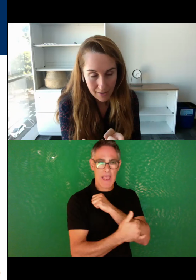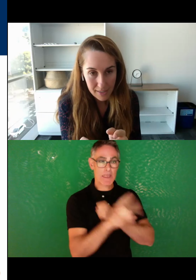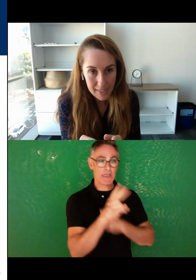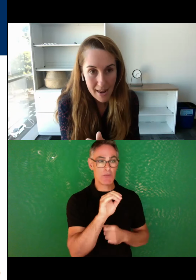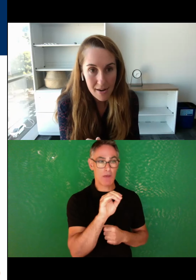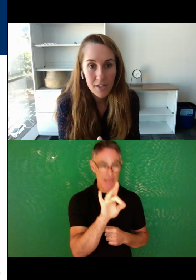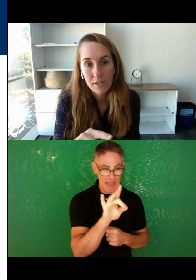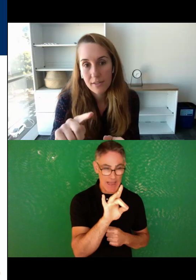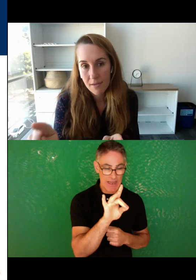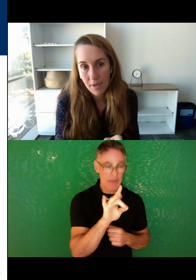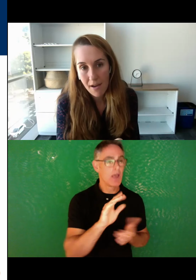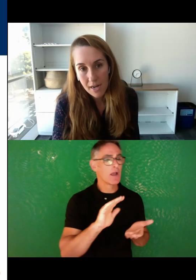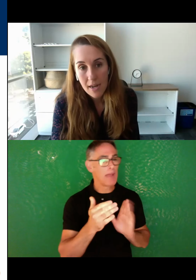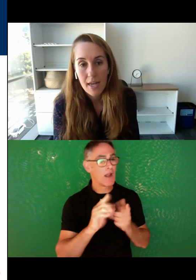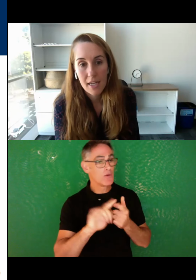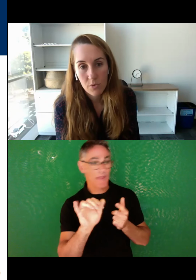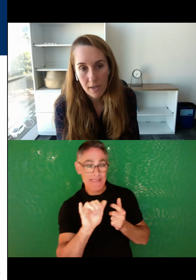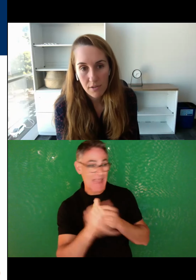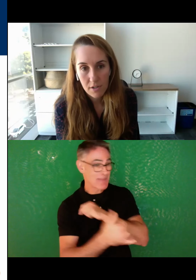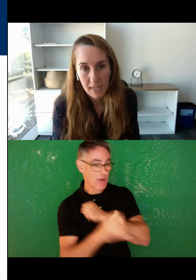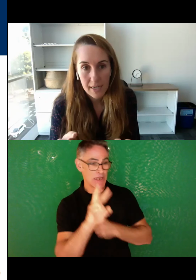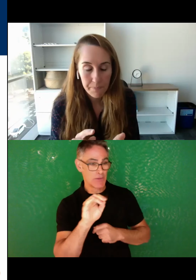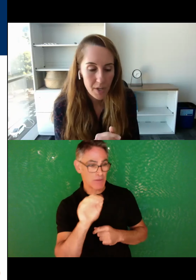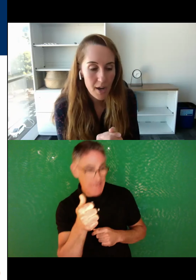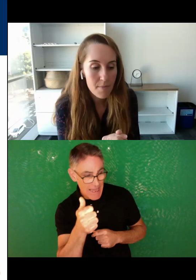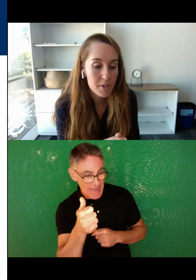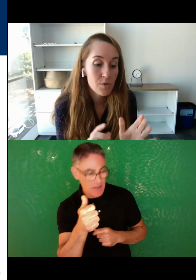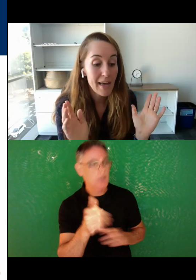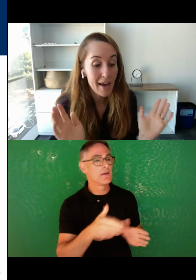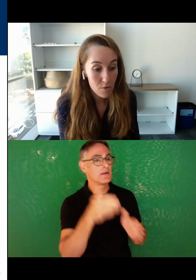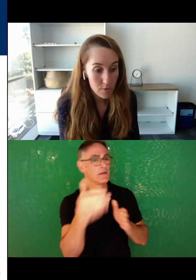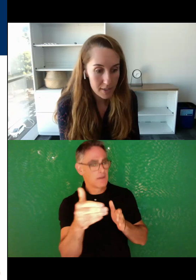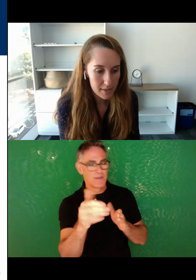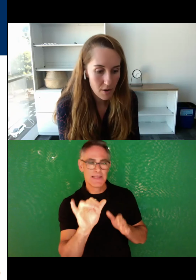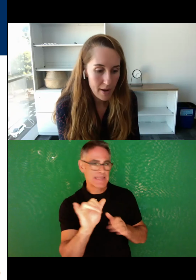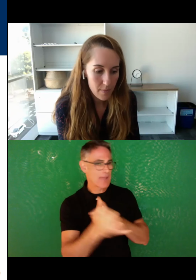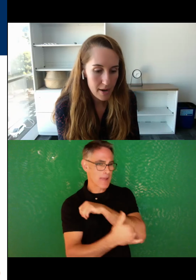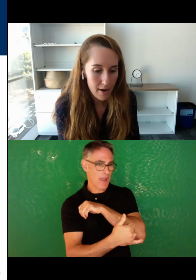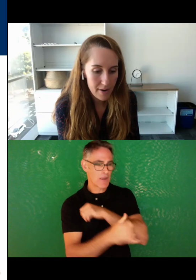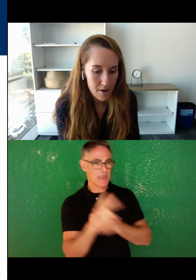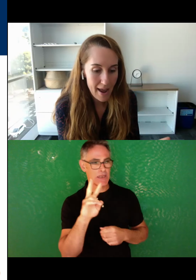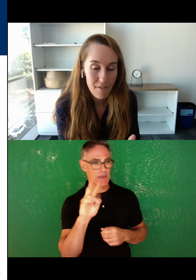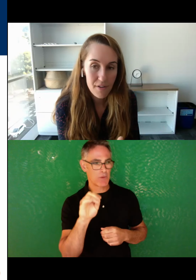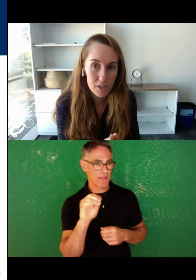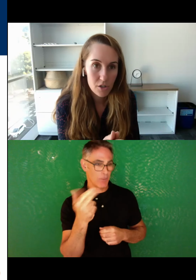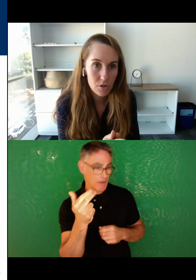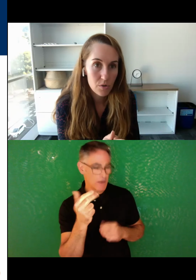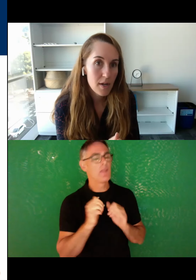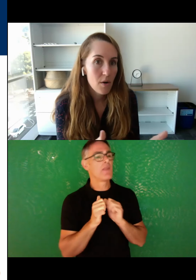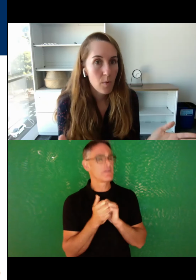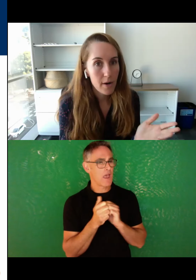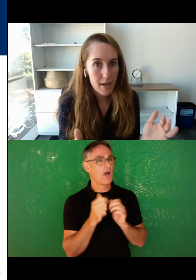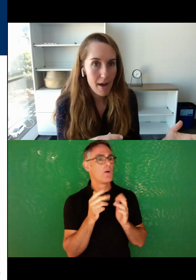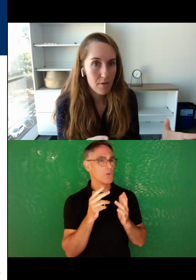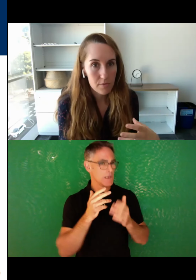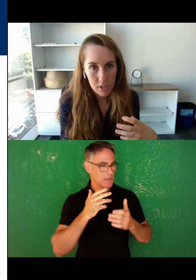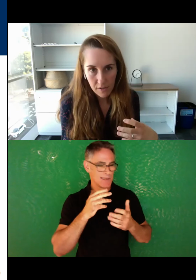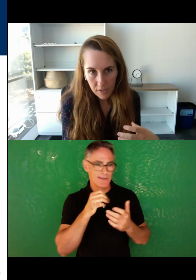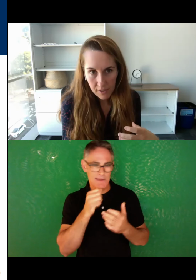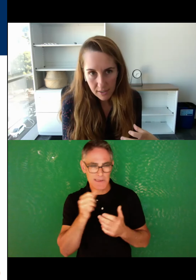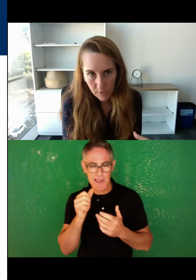in 2010 to the same county in 2013. So that was a way we got around having to worry